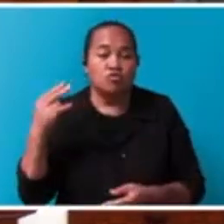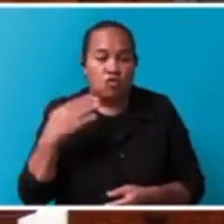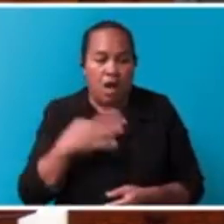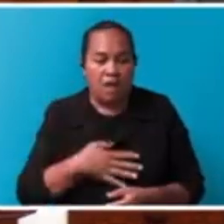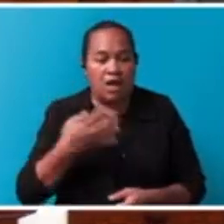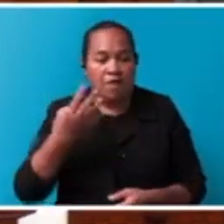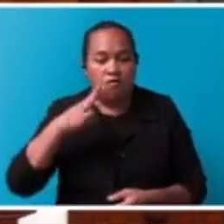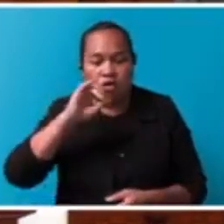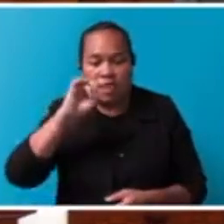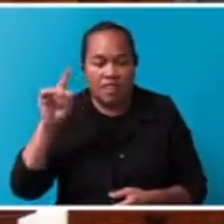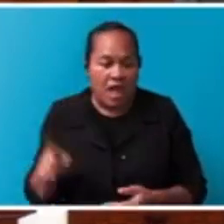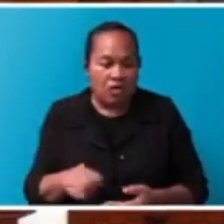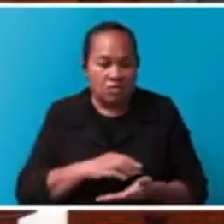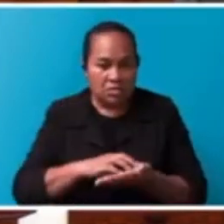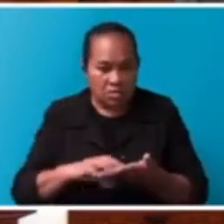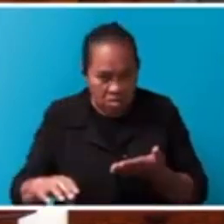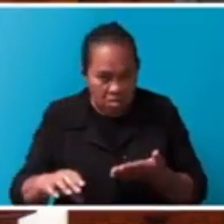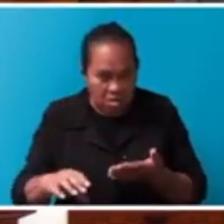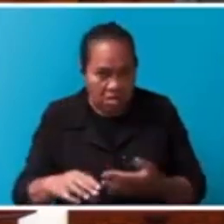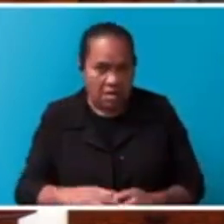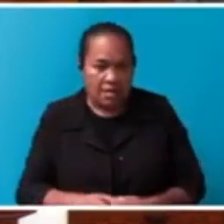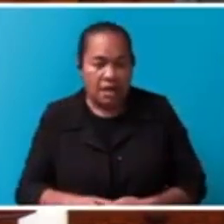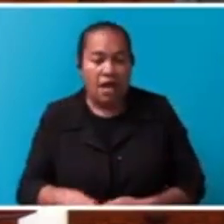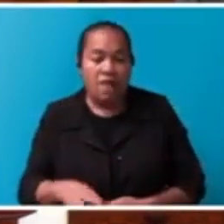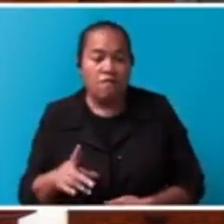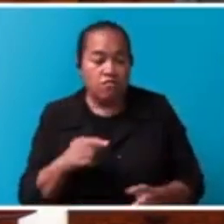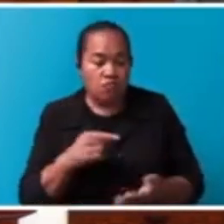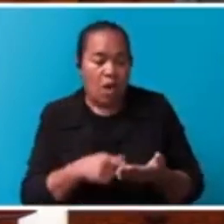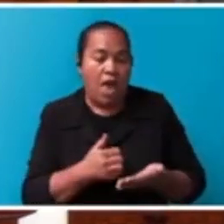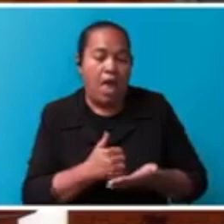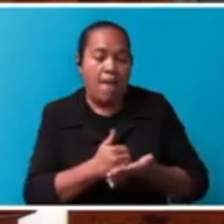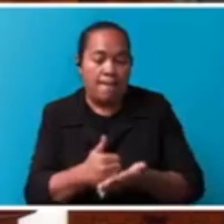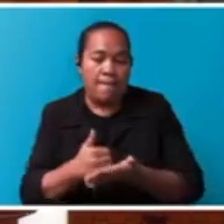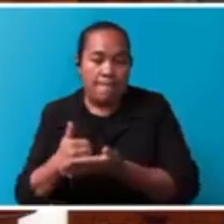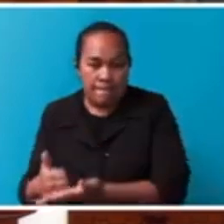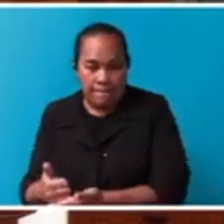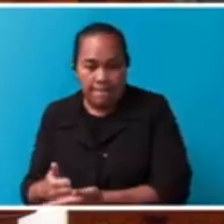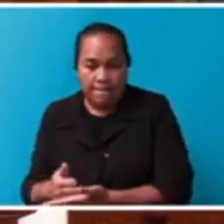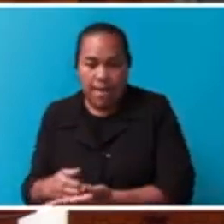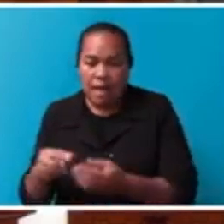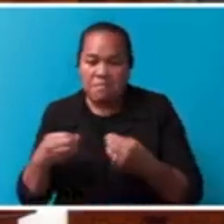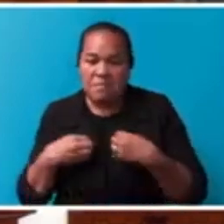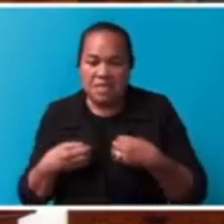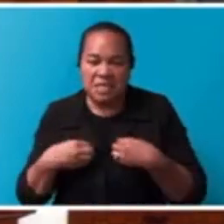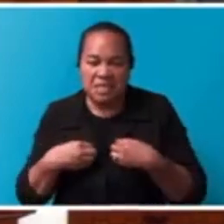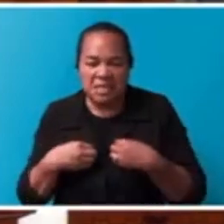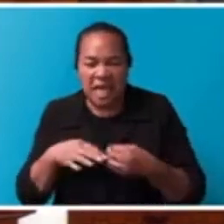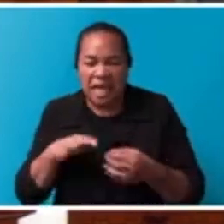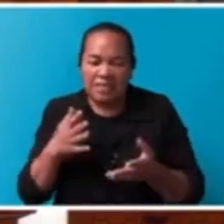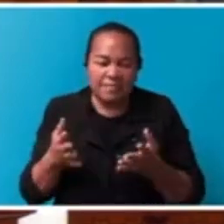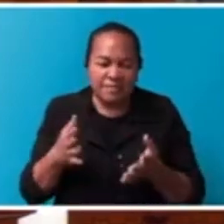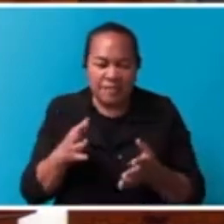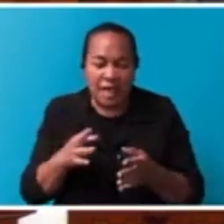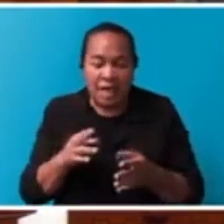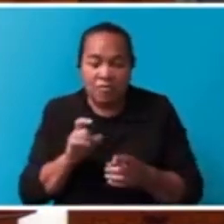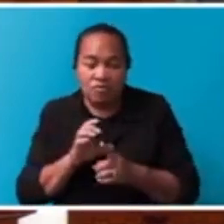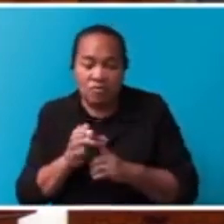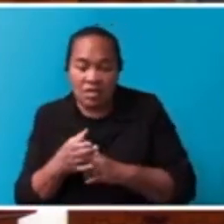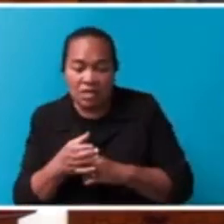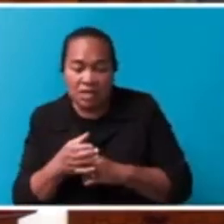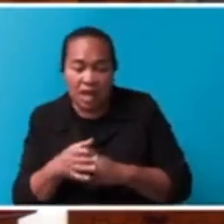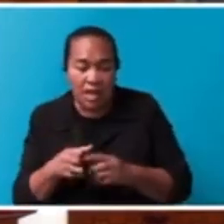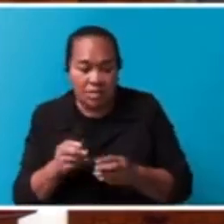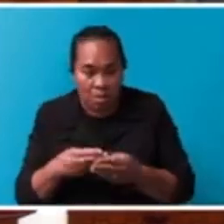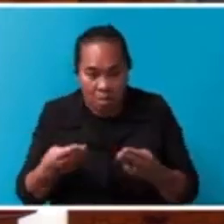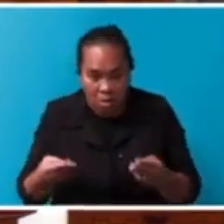240,000 Fiji dollar for 8 innovative businesses in the sector ranging from traditional craft